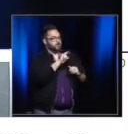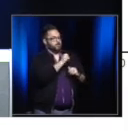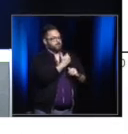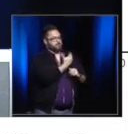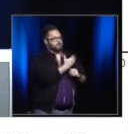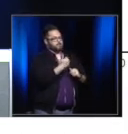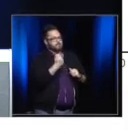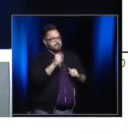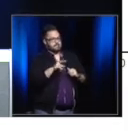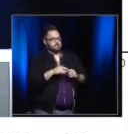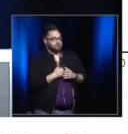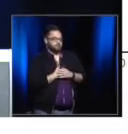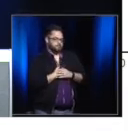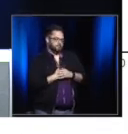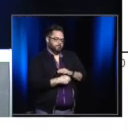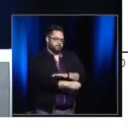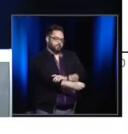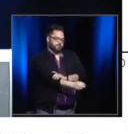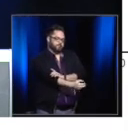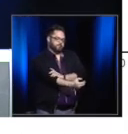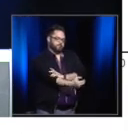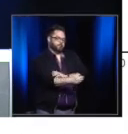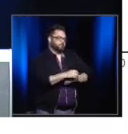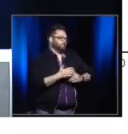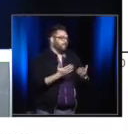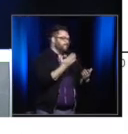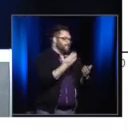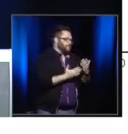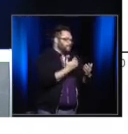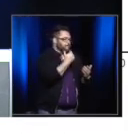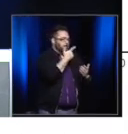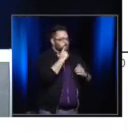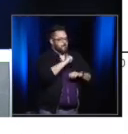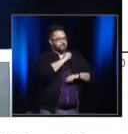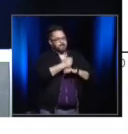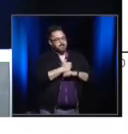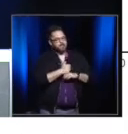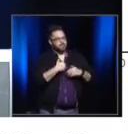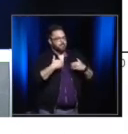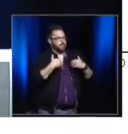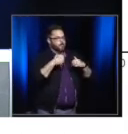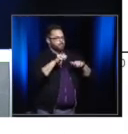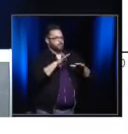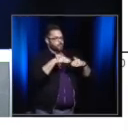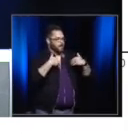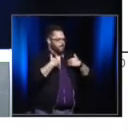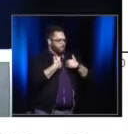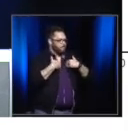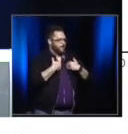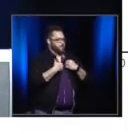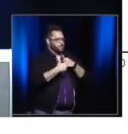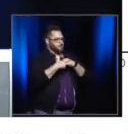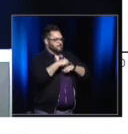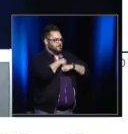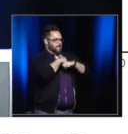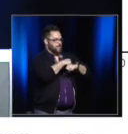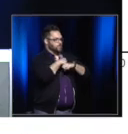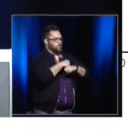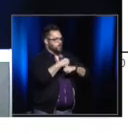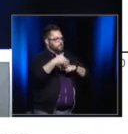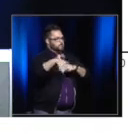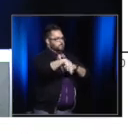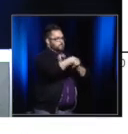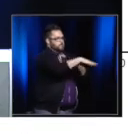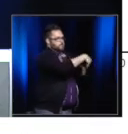2015-16. This may be a consequence of the establishment of the Marine Mammal Sanctuary in 2008, which largely removed the primary threat, the risk